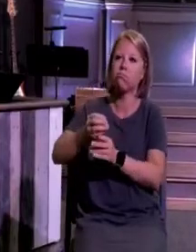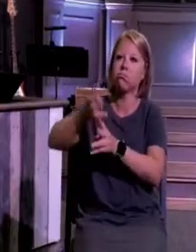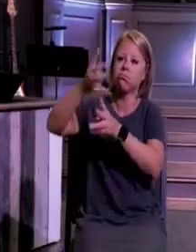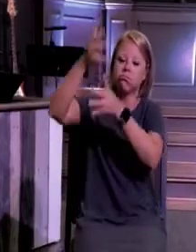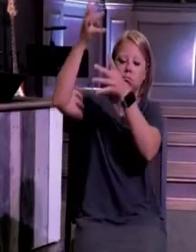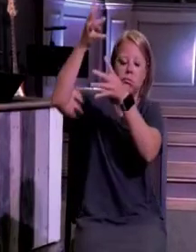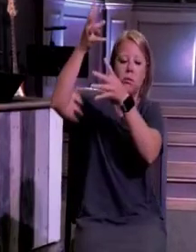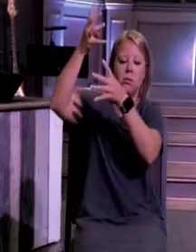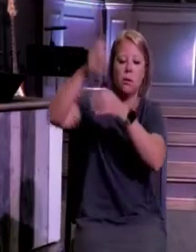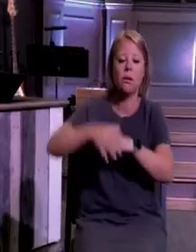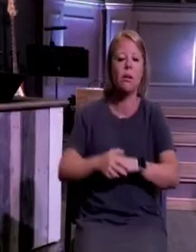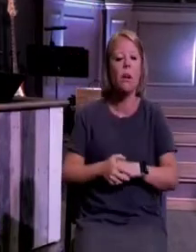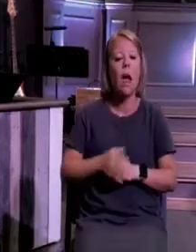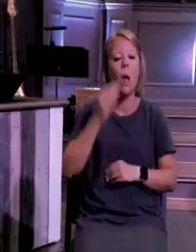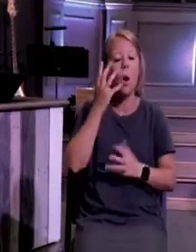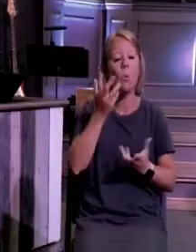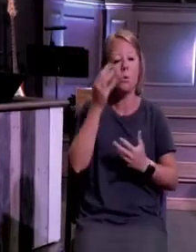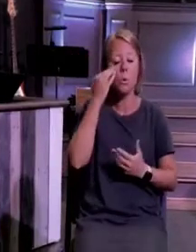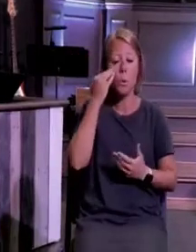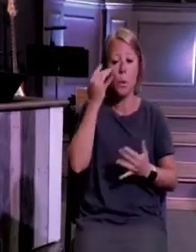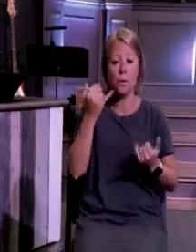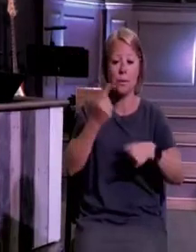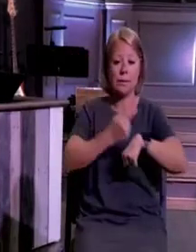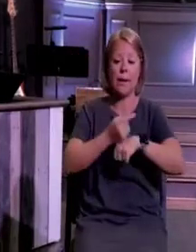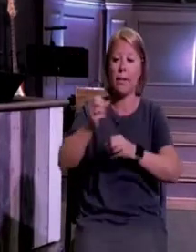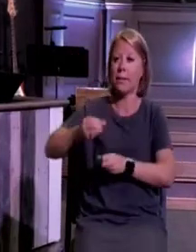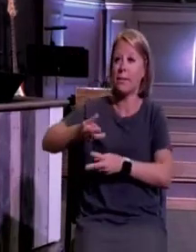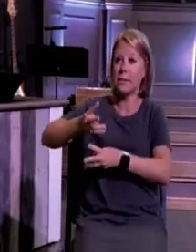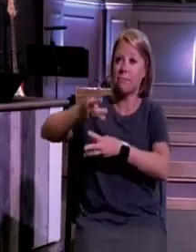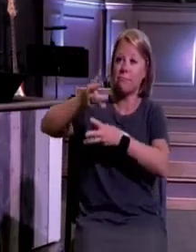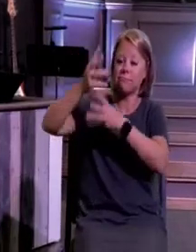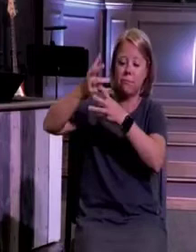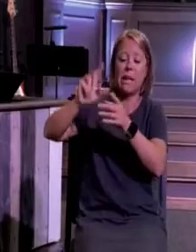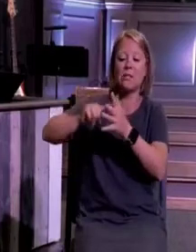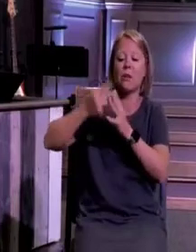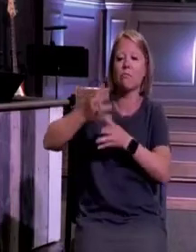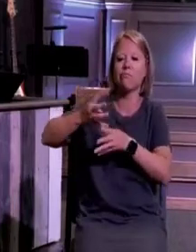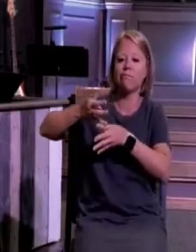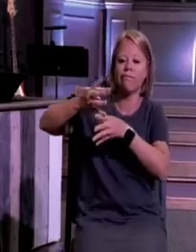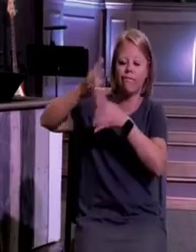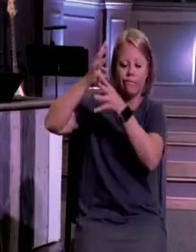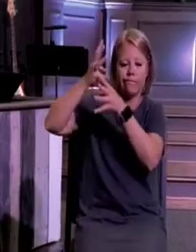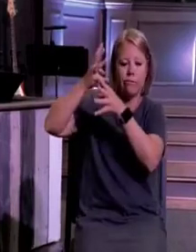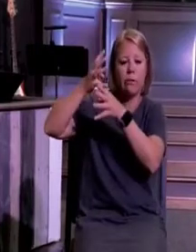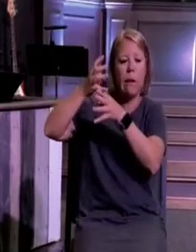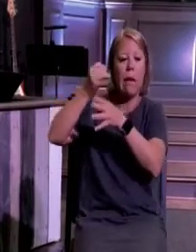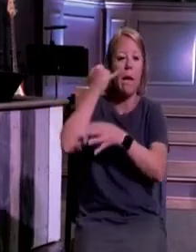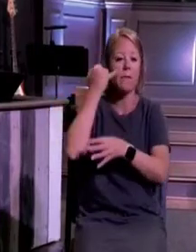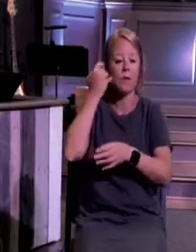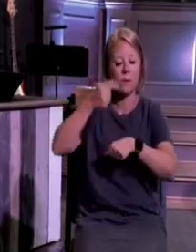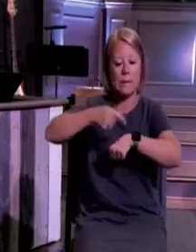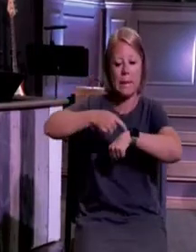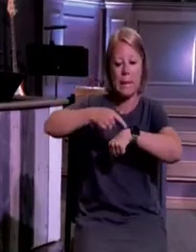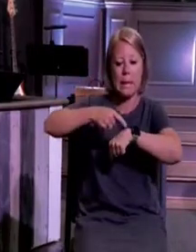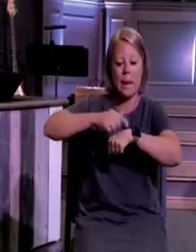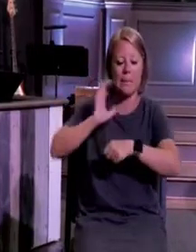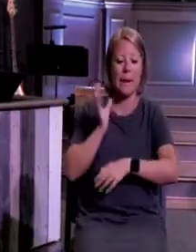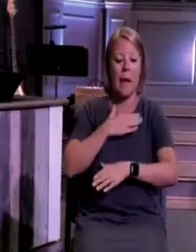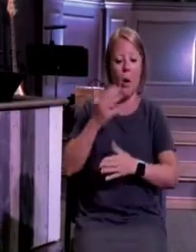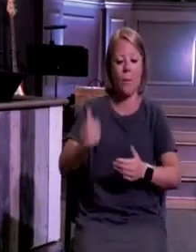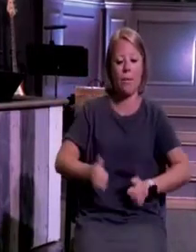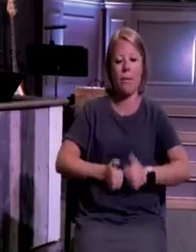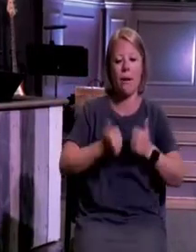And I want you to know today that the sail is being raised. And if there's ever been a time in our